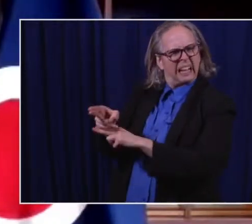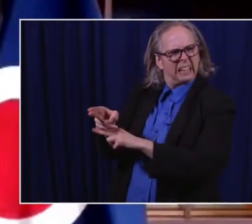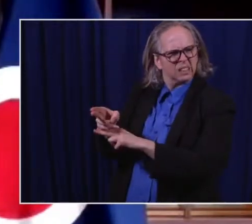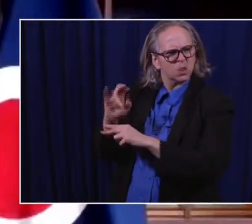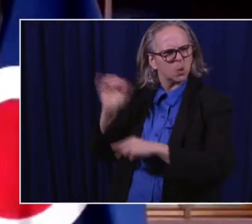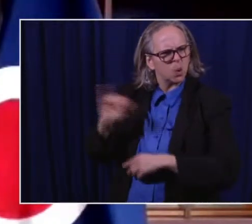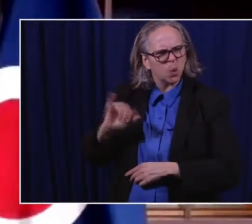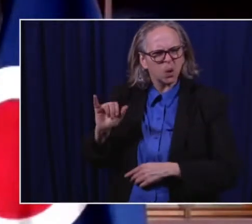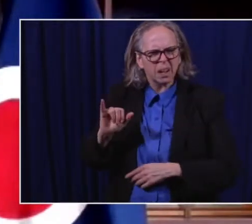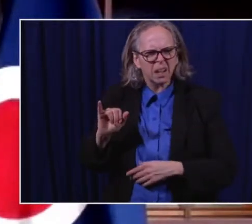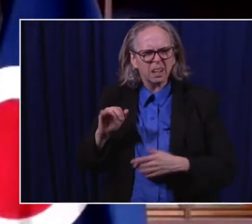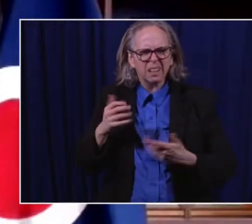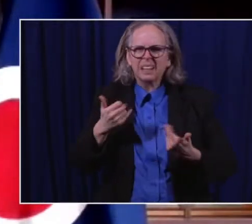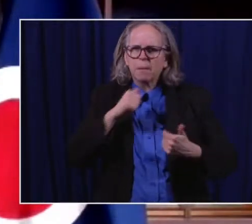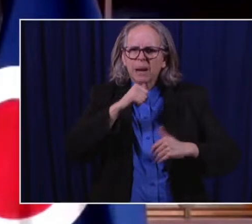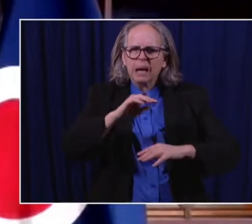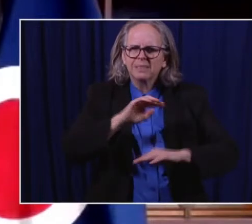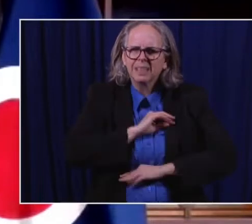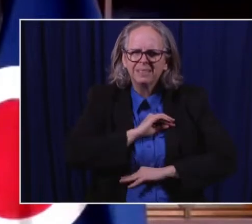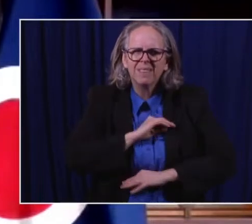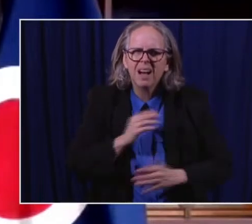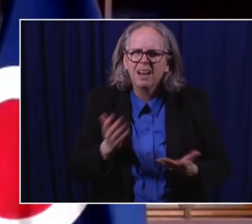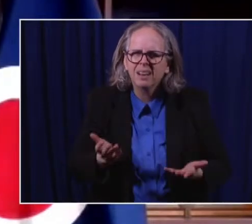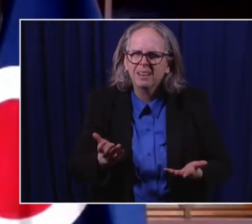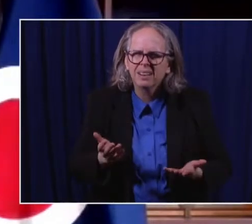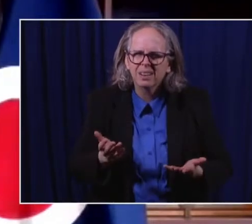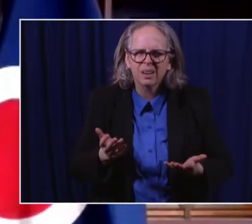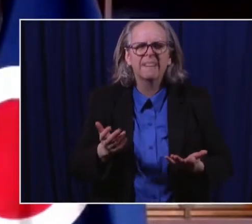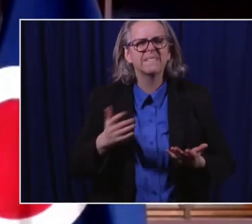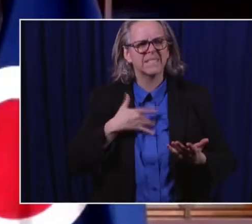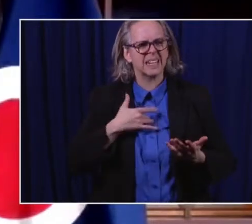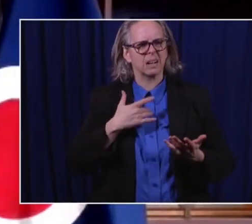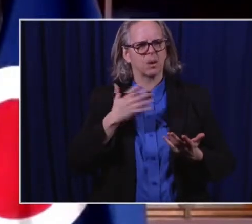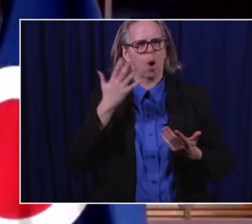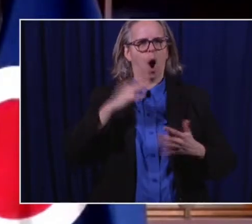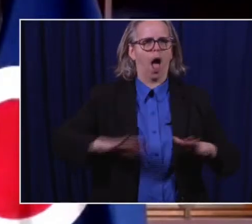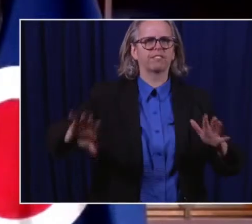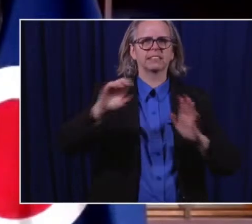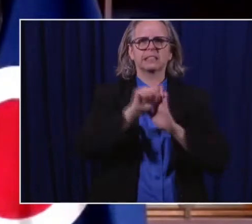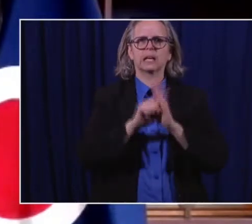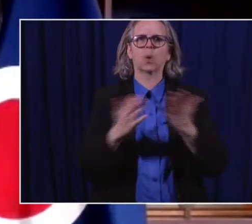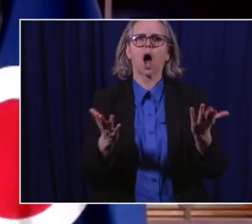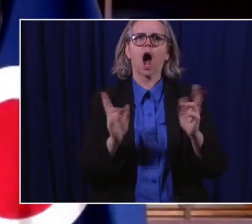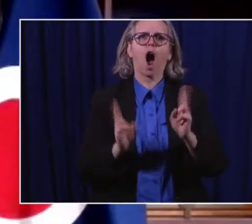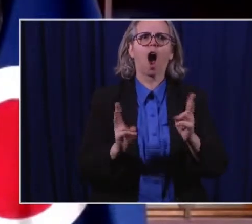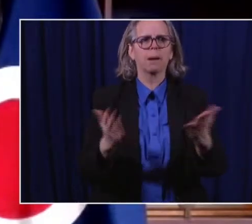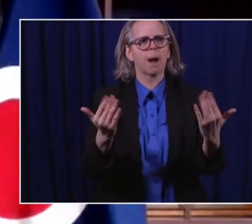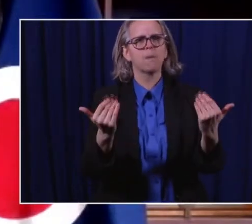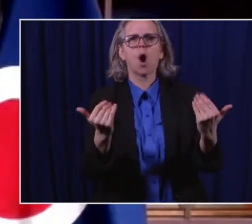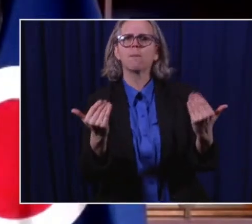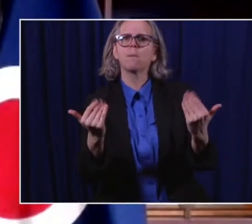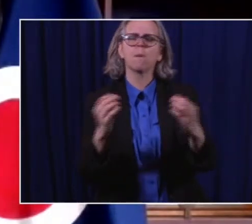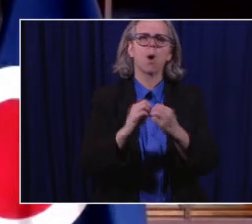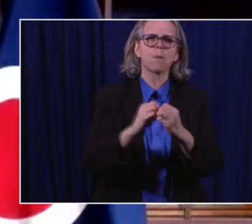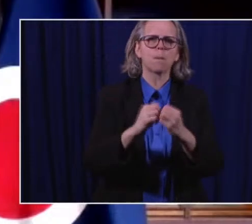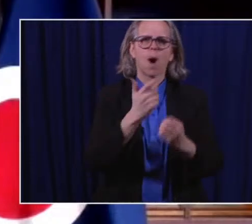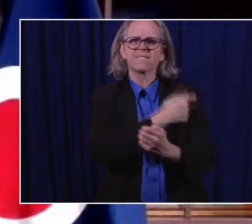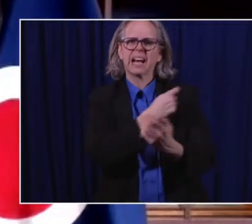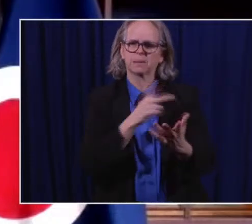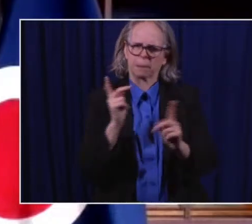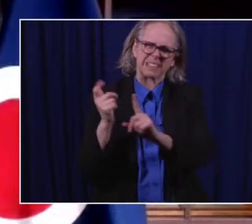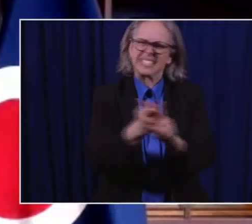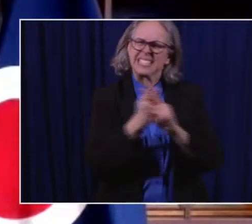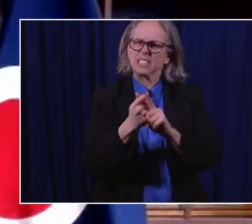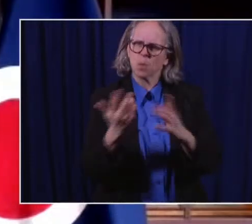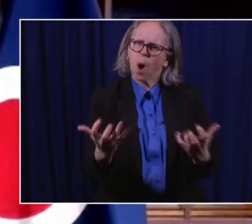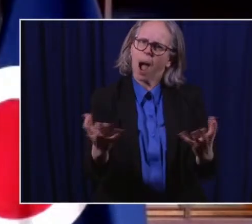feeling that you can't go fast enough. And you know, the team is out there trying to